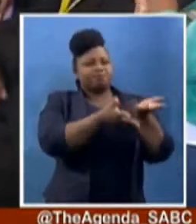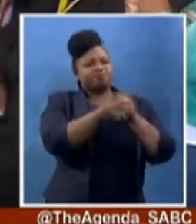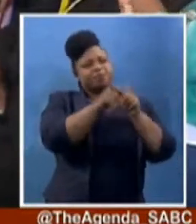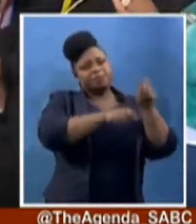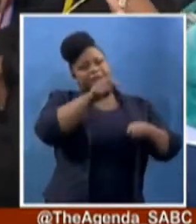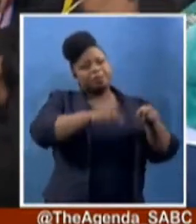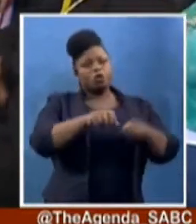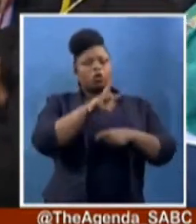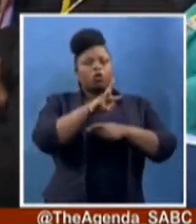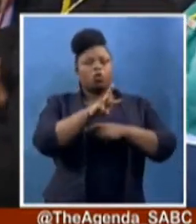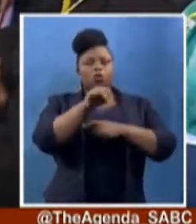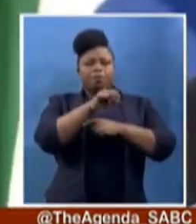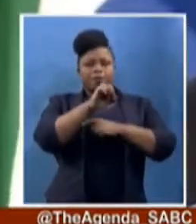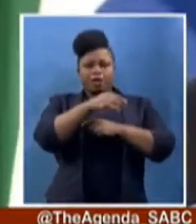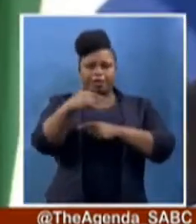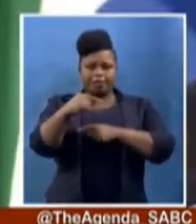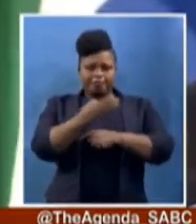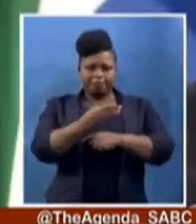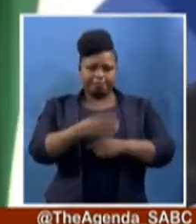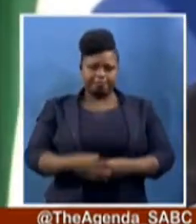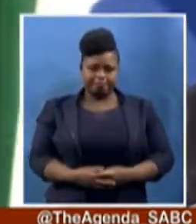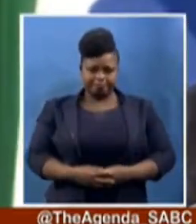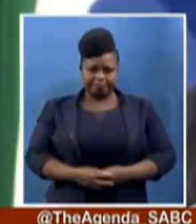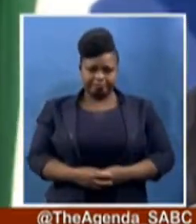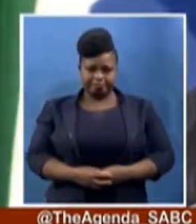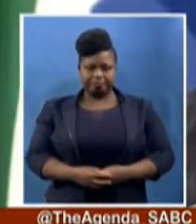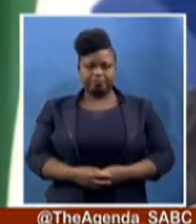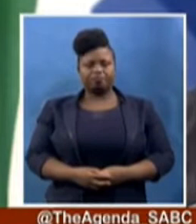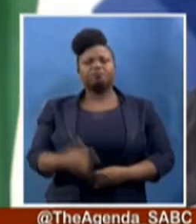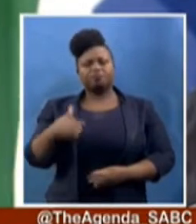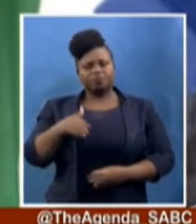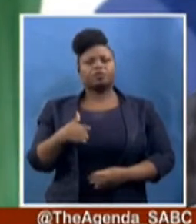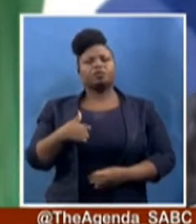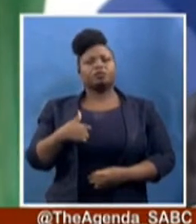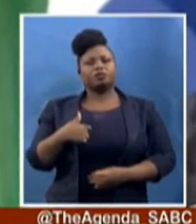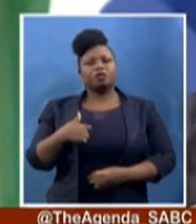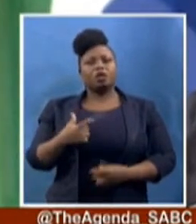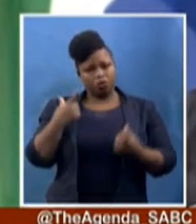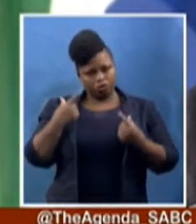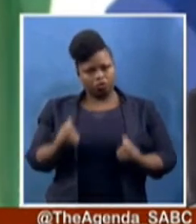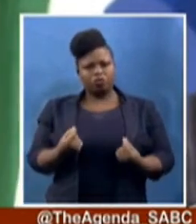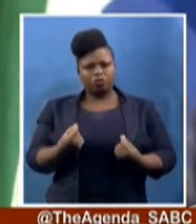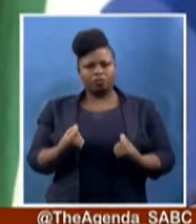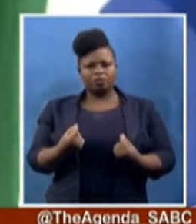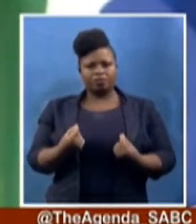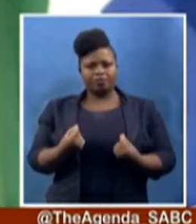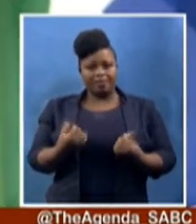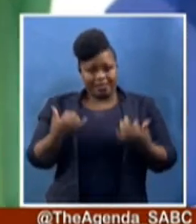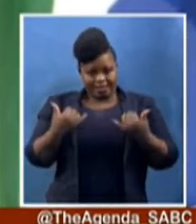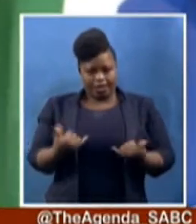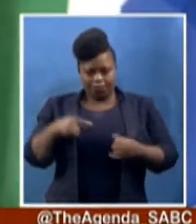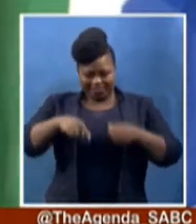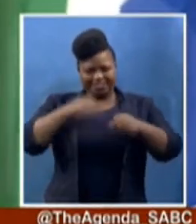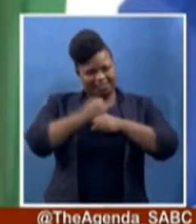And I will do it in my lifetime this year.